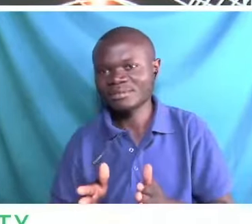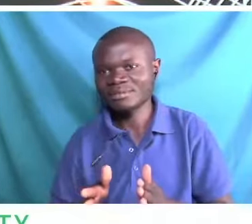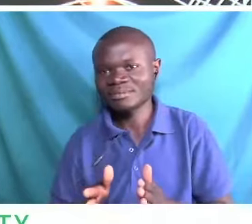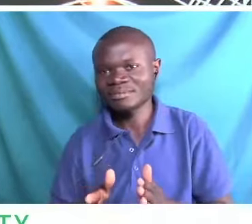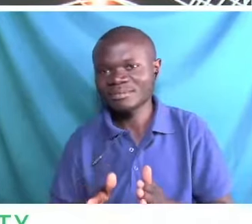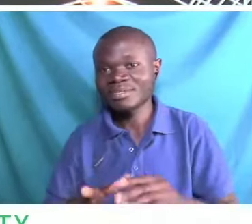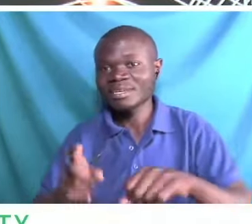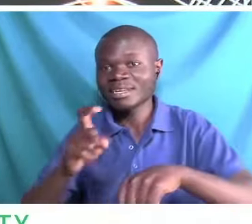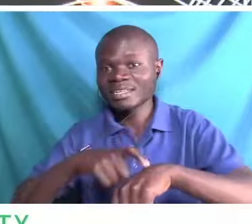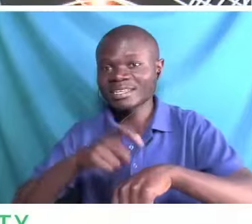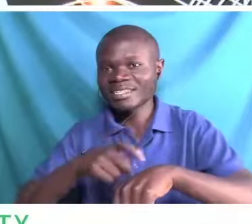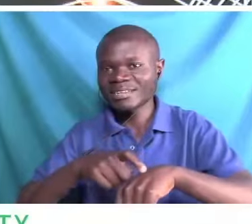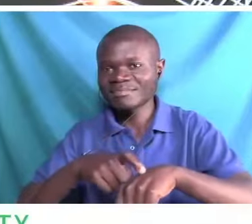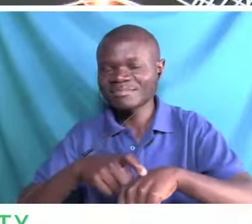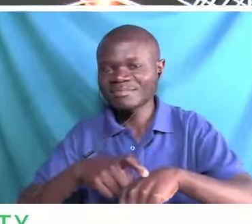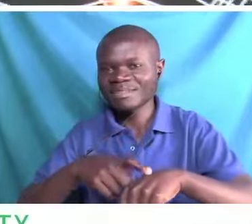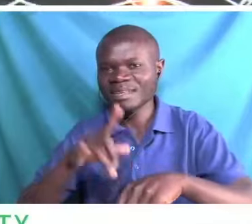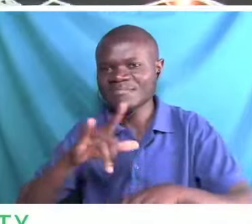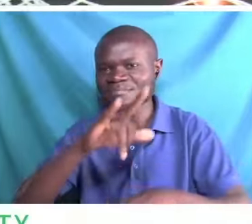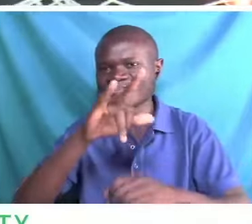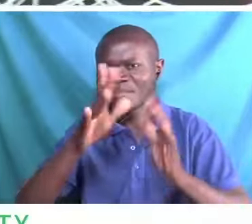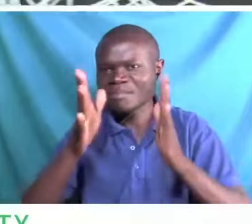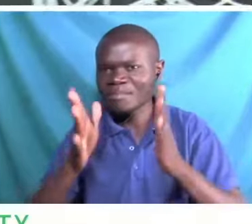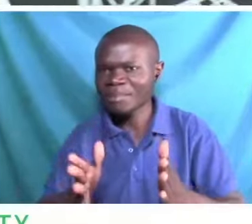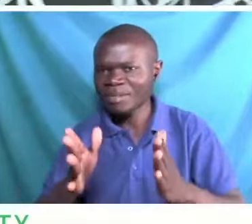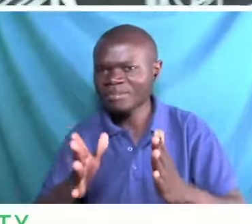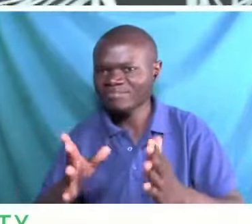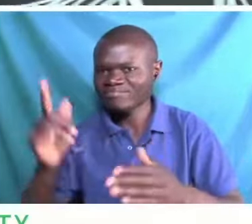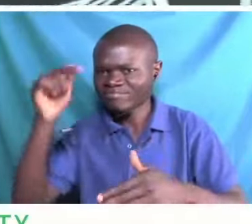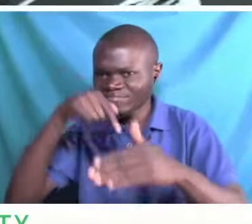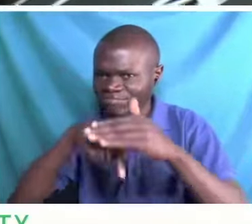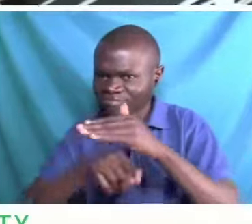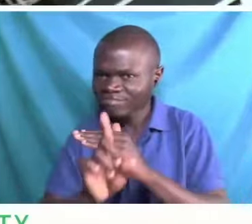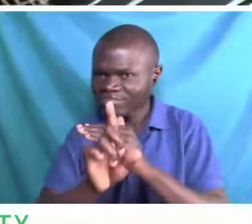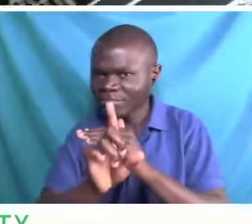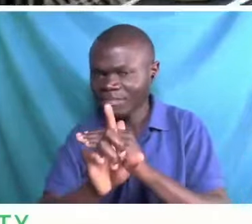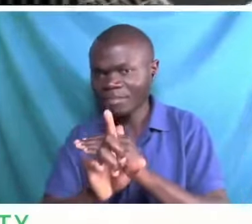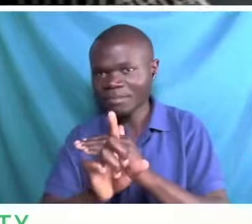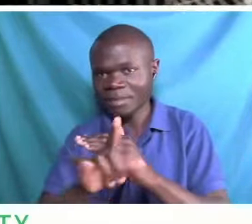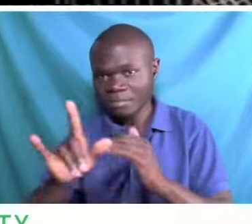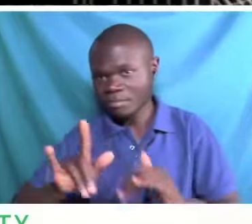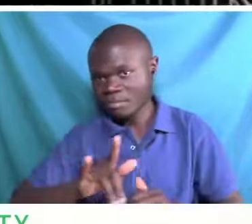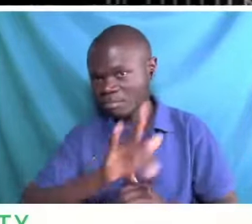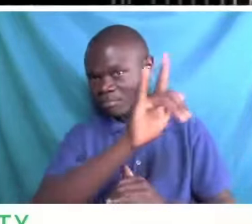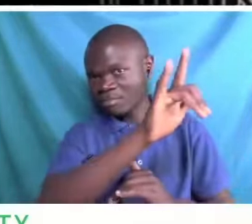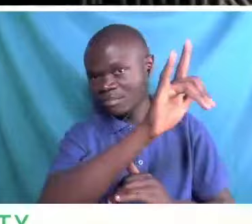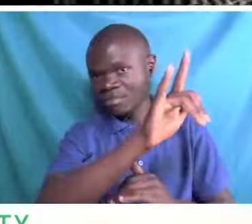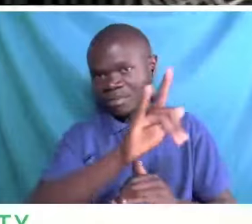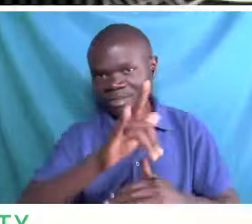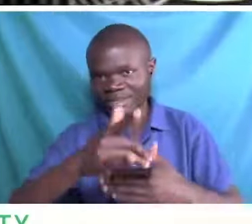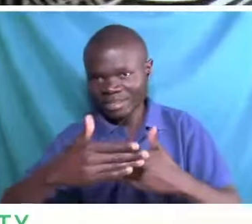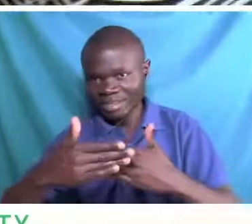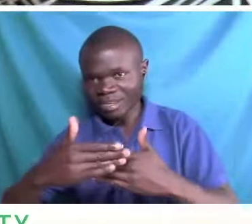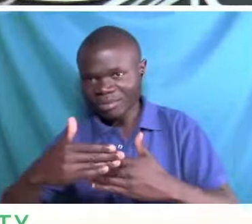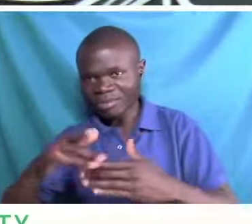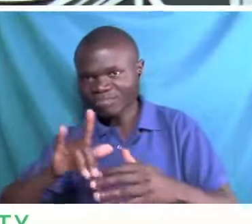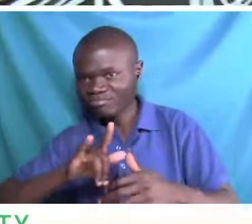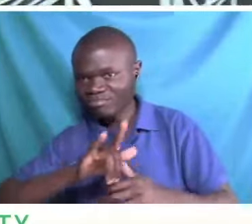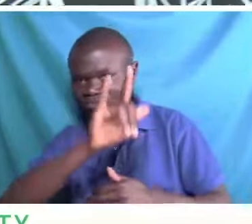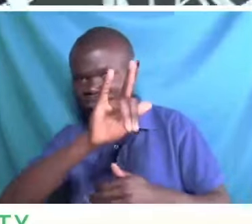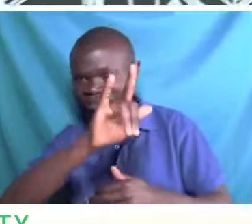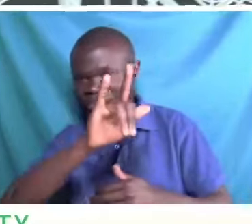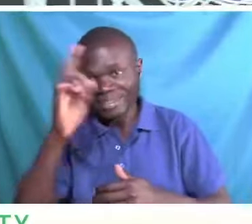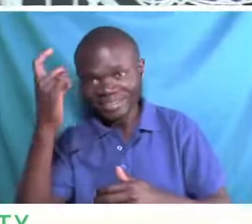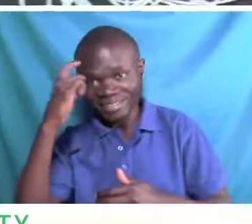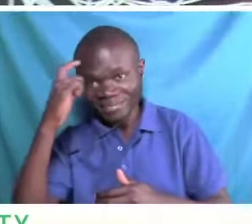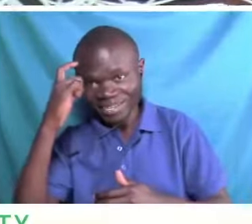that by the time this guy gets into the plane and is about to take off, his mind is